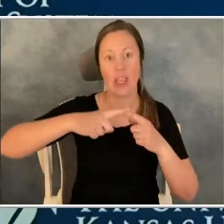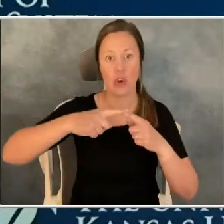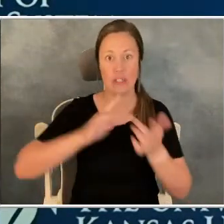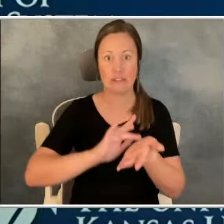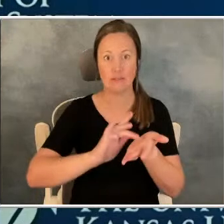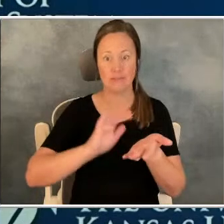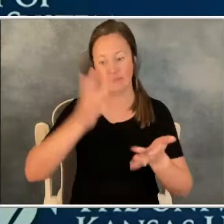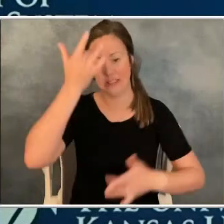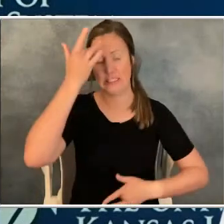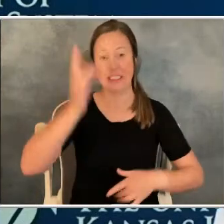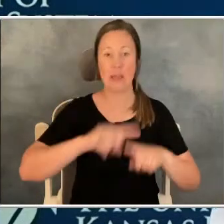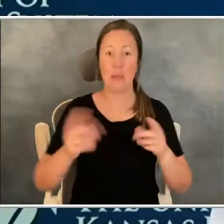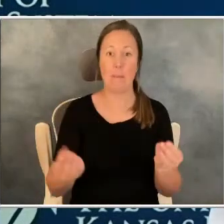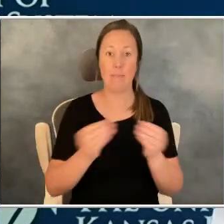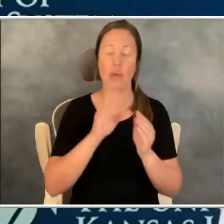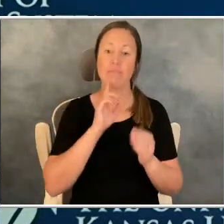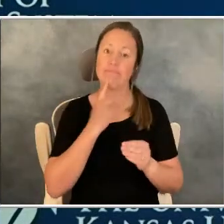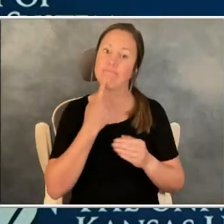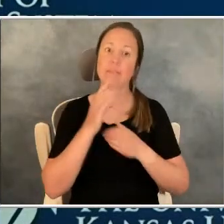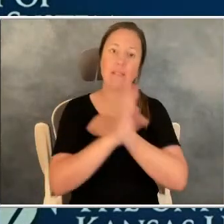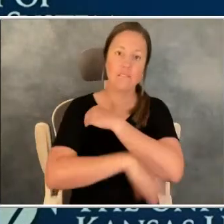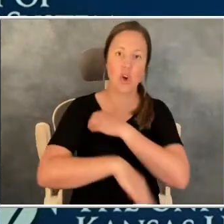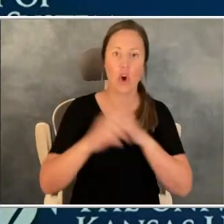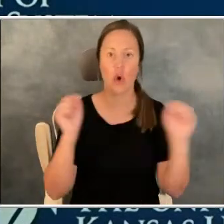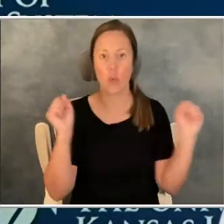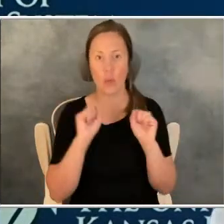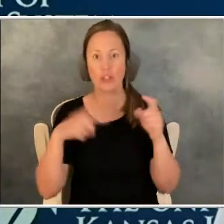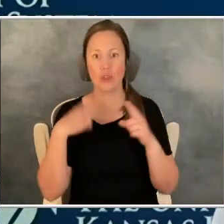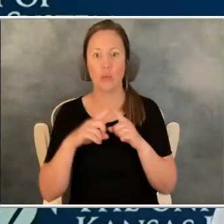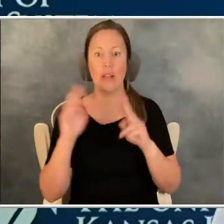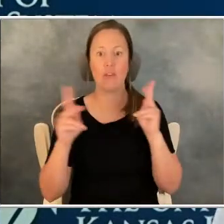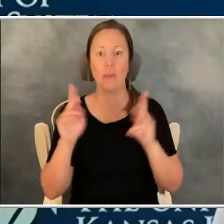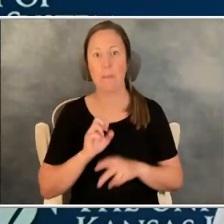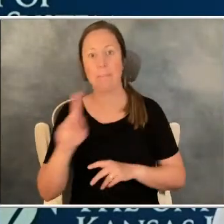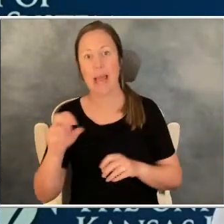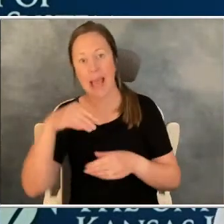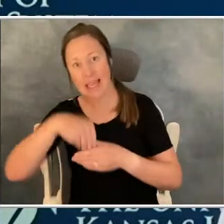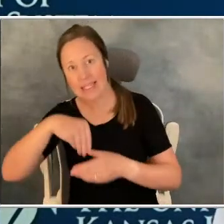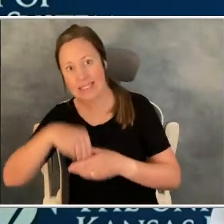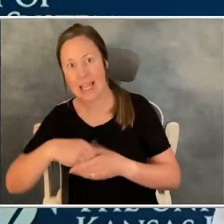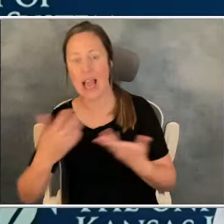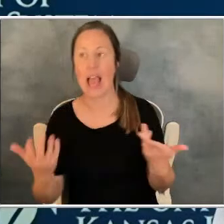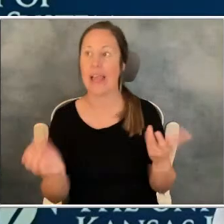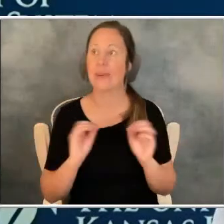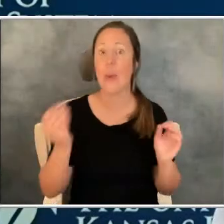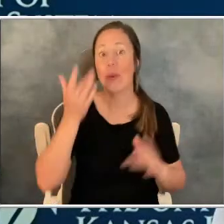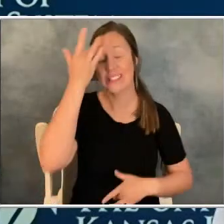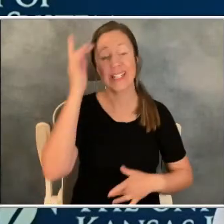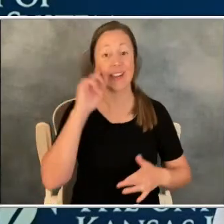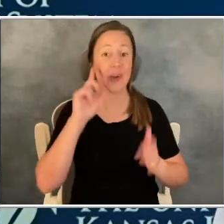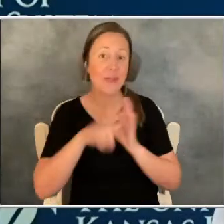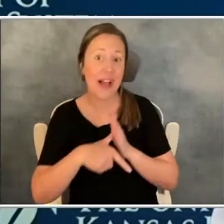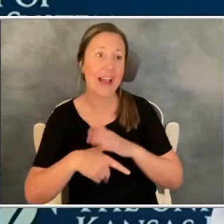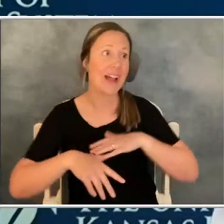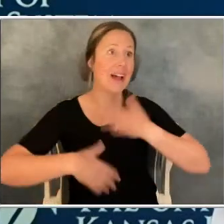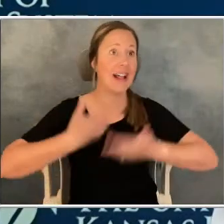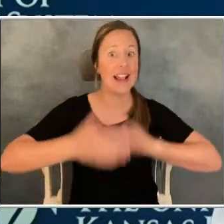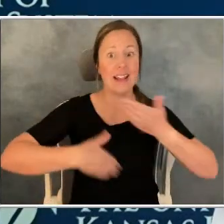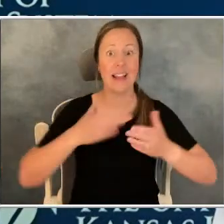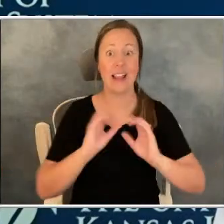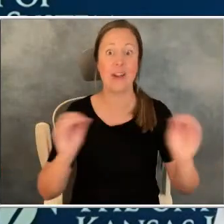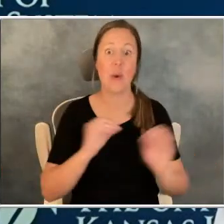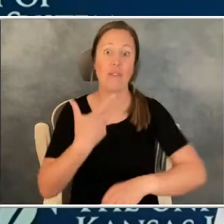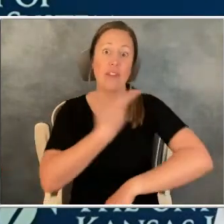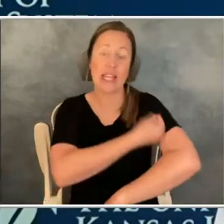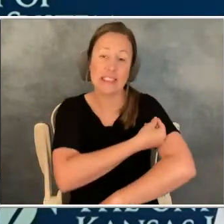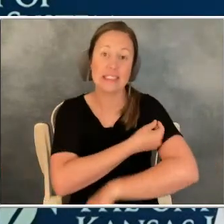in the fall and the winter. When people go back inside, they haven't had an infection in a while, they haven't necessarily been vaccinated, and